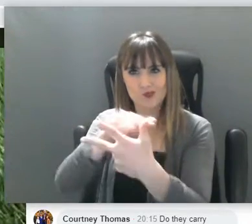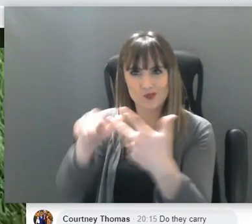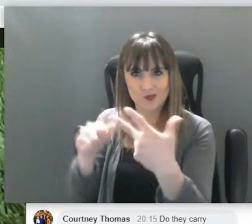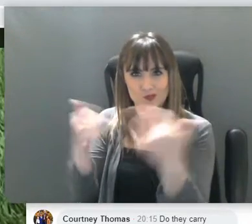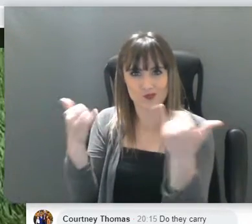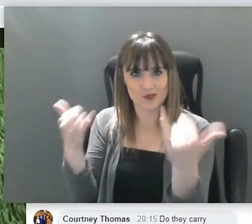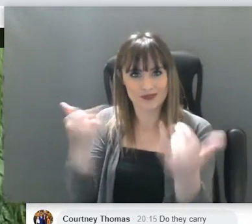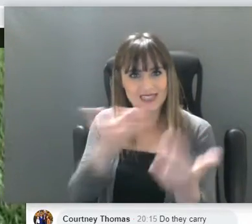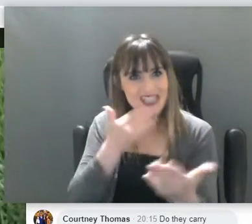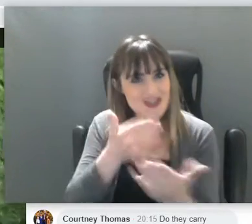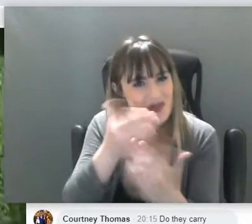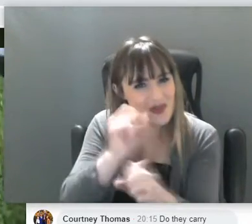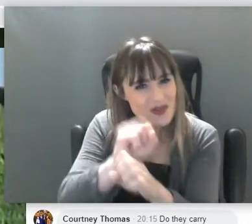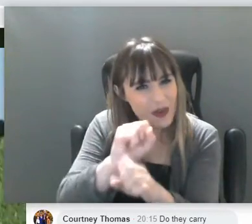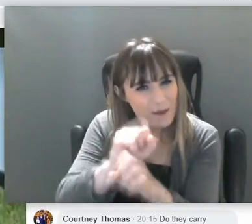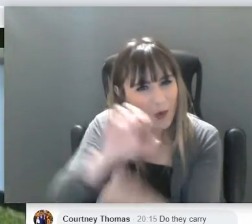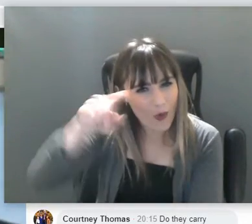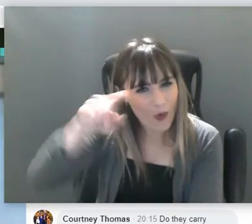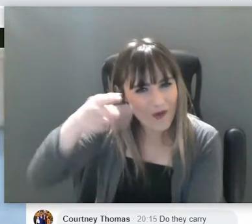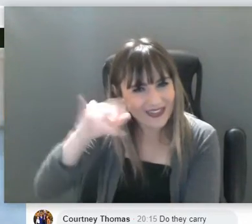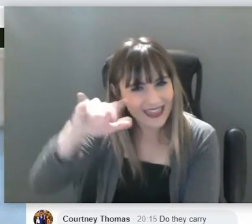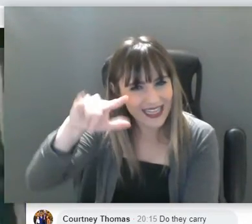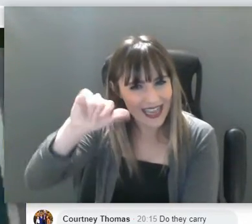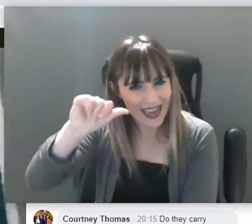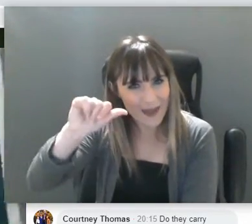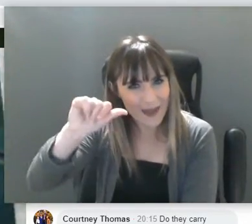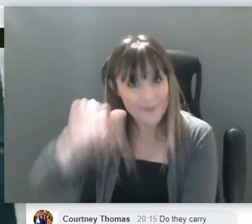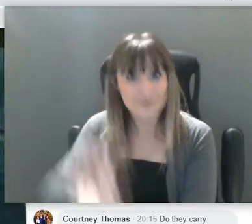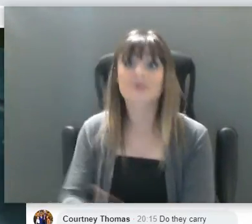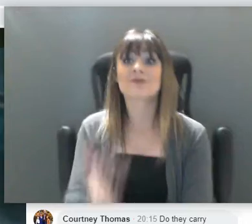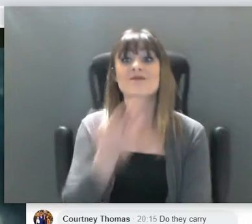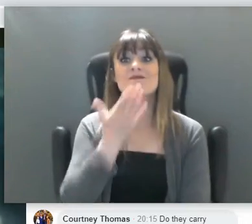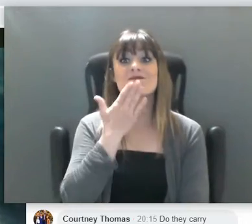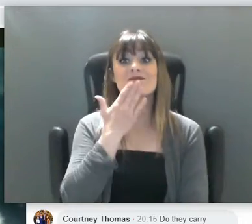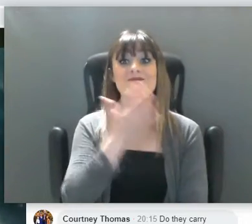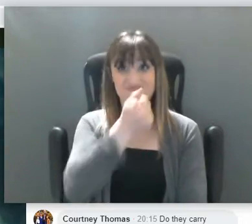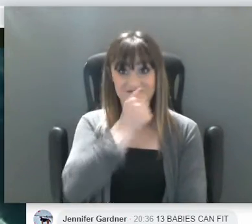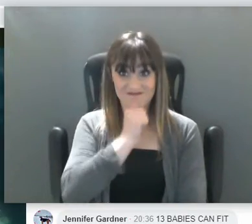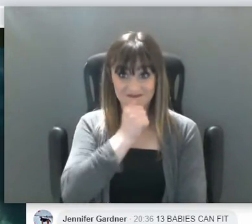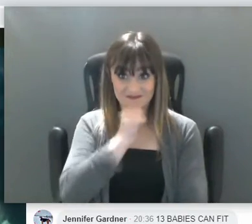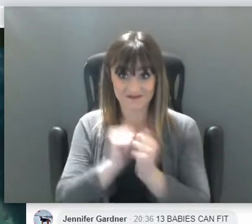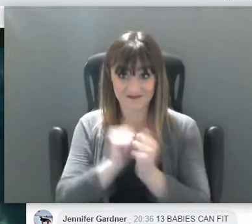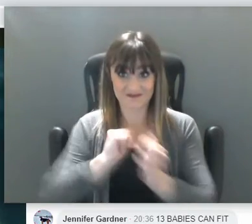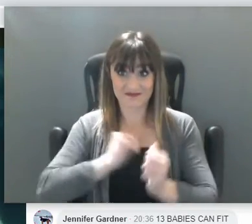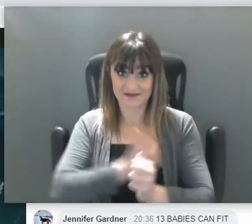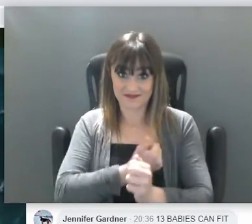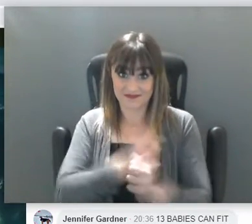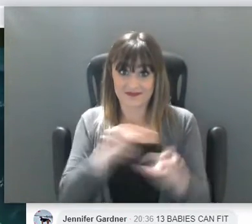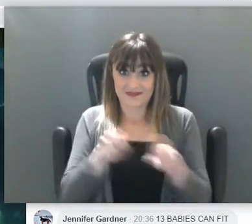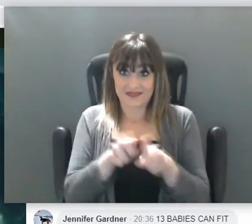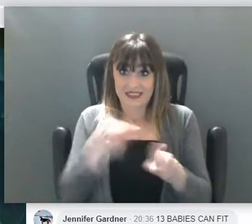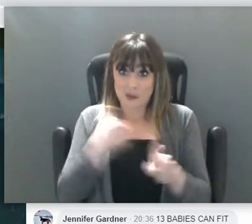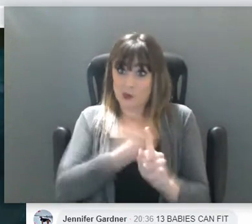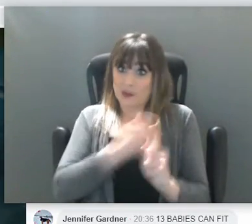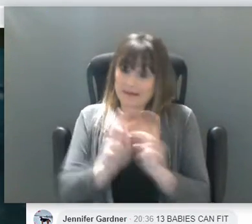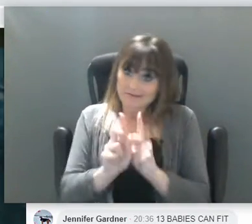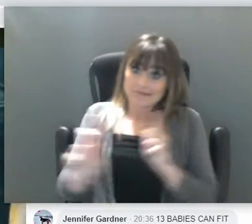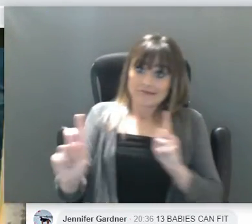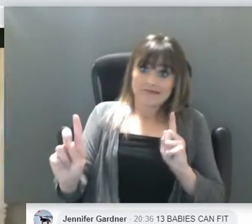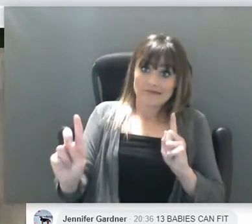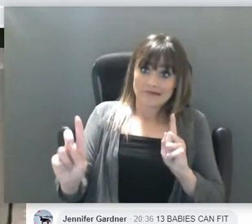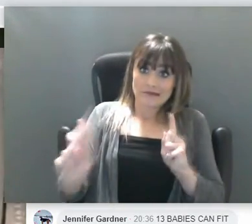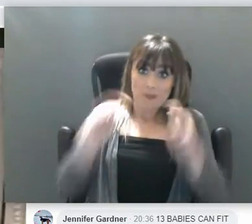debut. Thank you for being patient with us while we practice our distancing and wearing our mask. Thank you for the sound issues